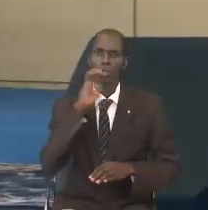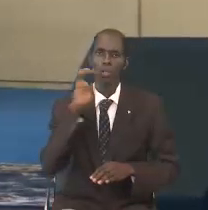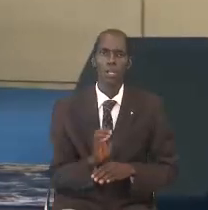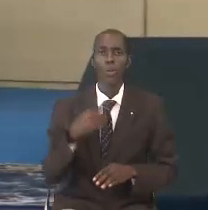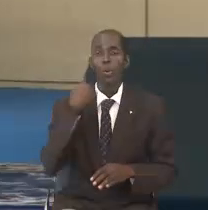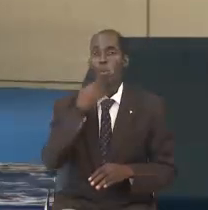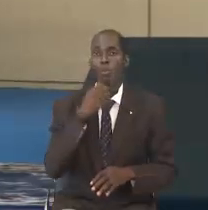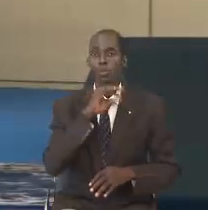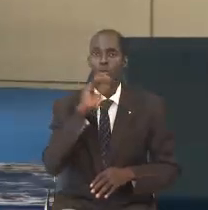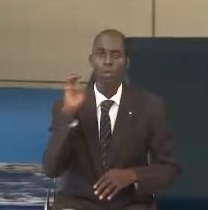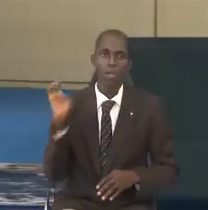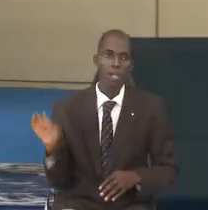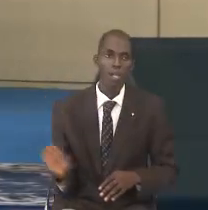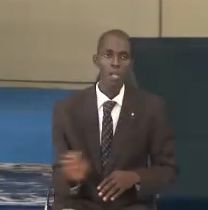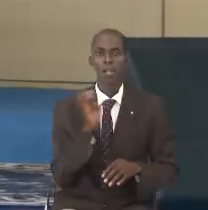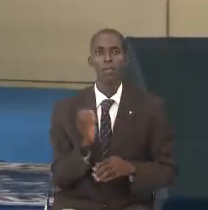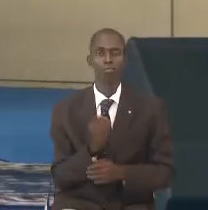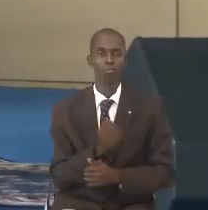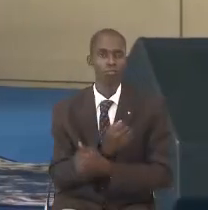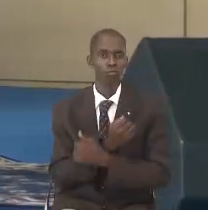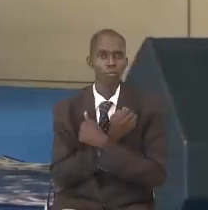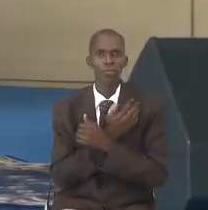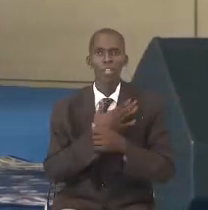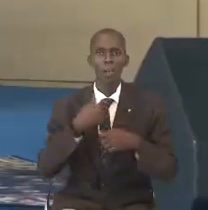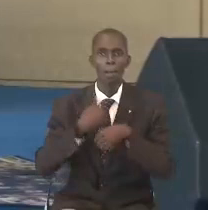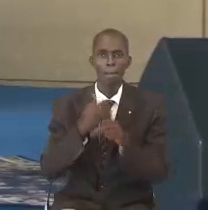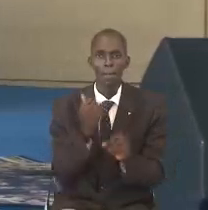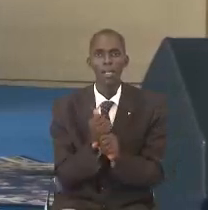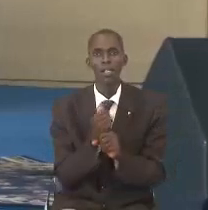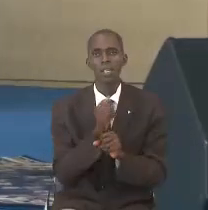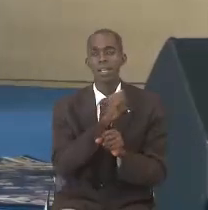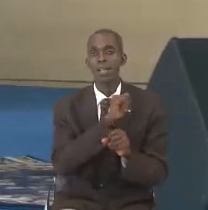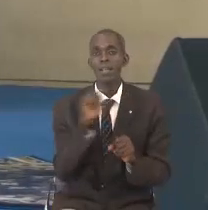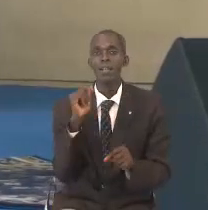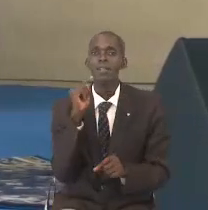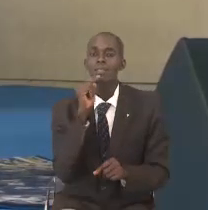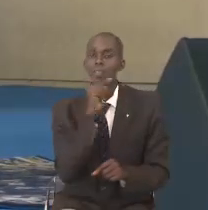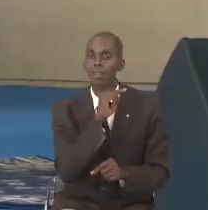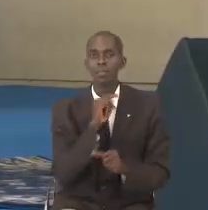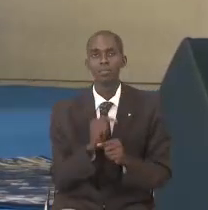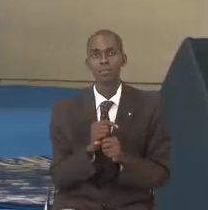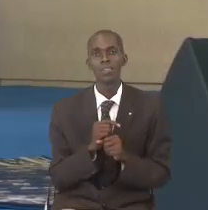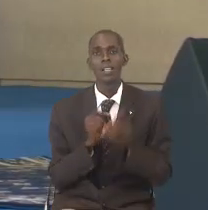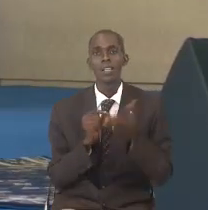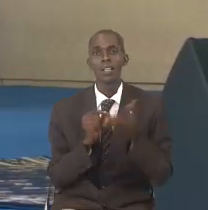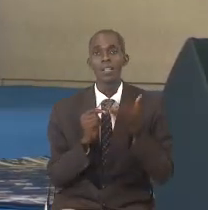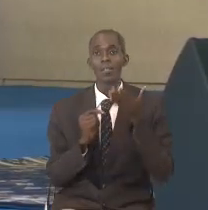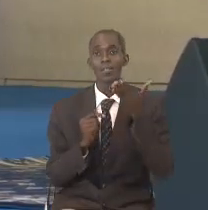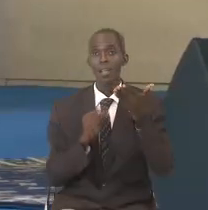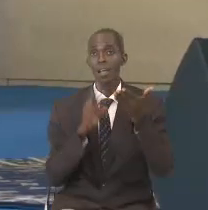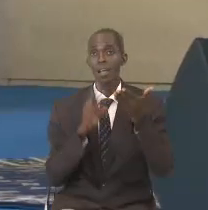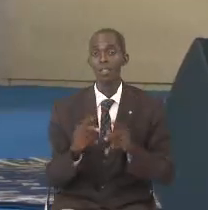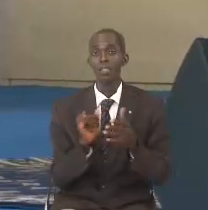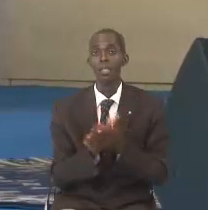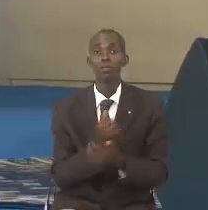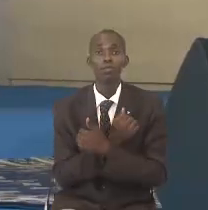whosoever loveth and maketh a lie. There are people that